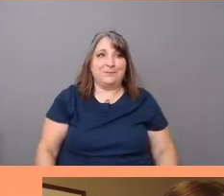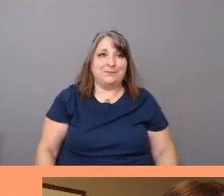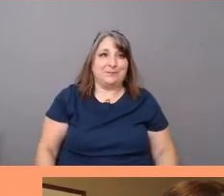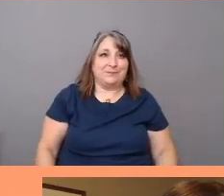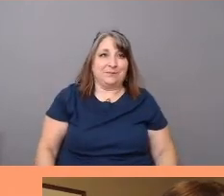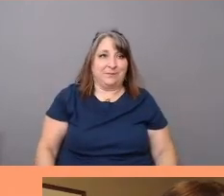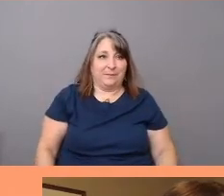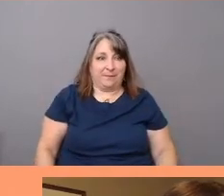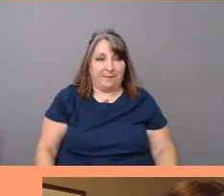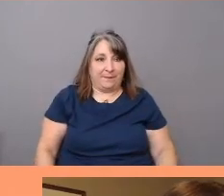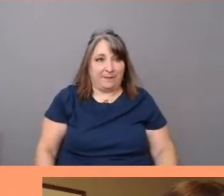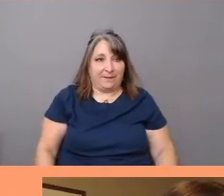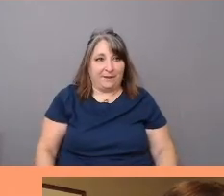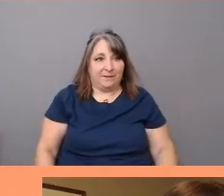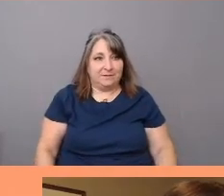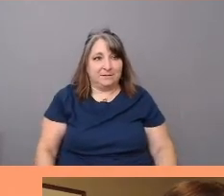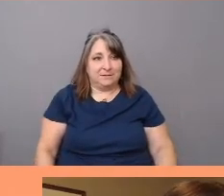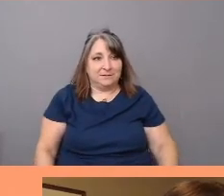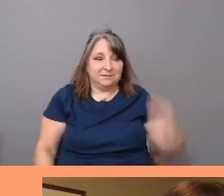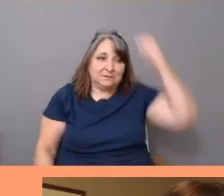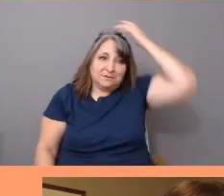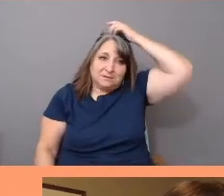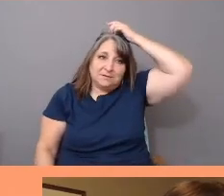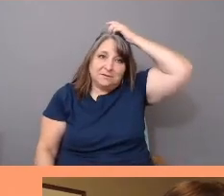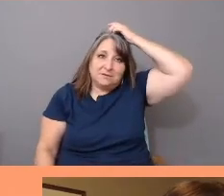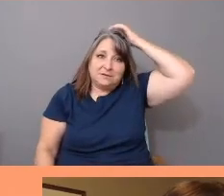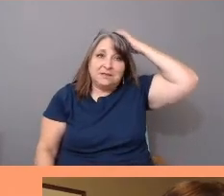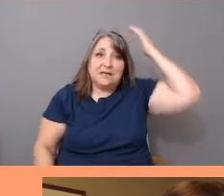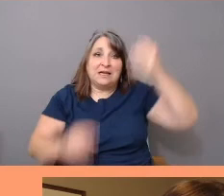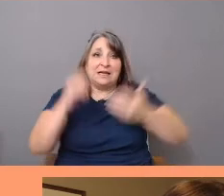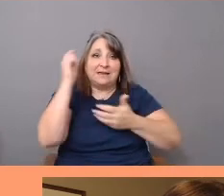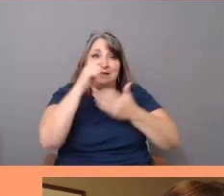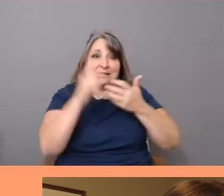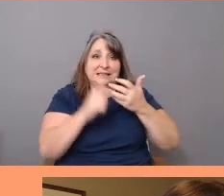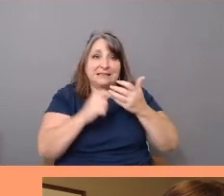Because these decisions that you make,